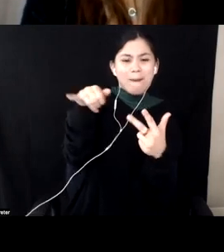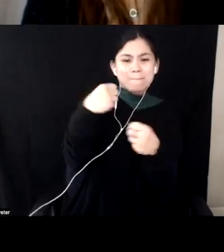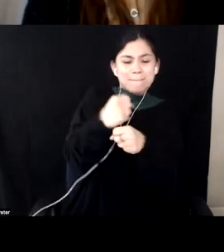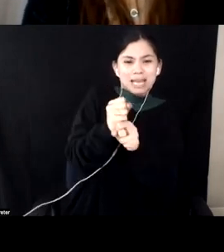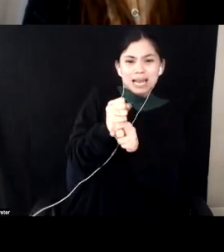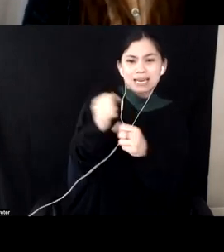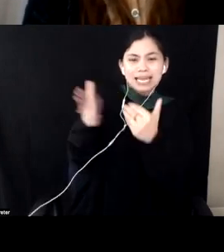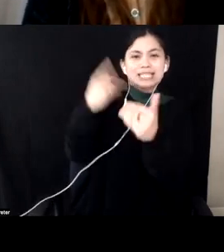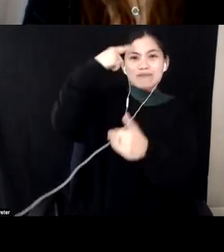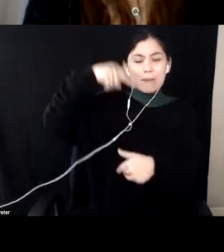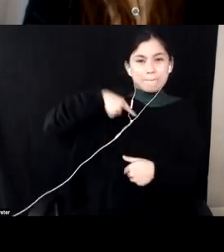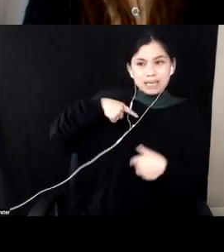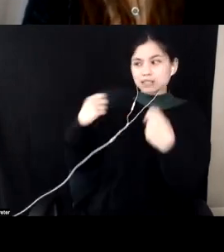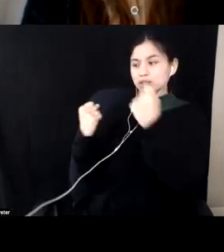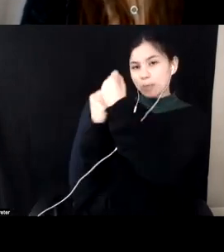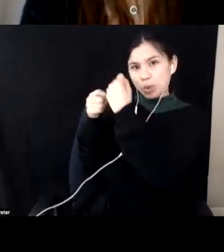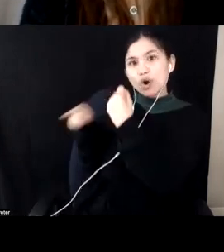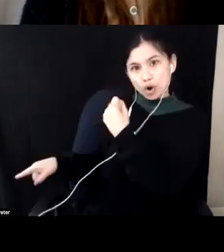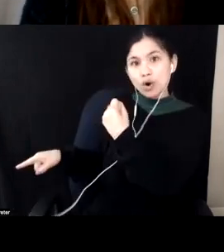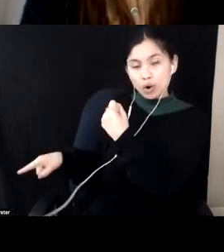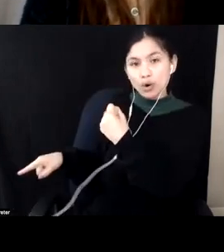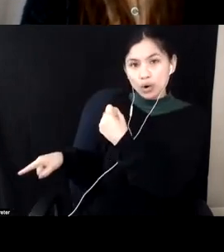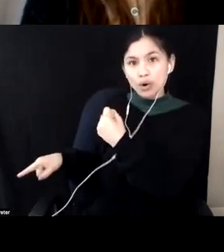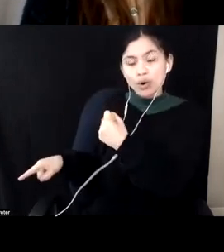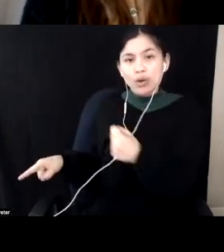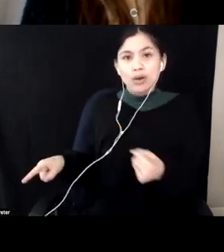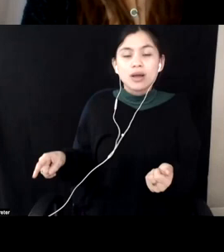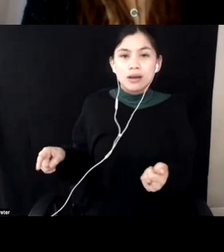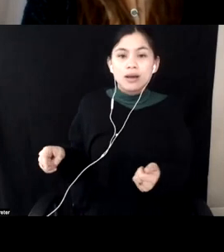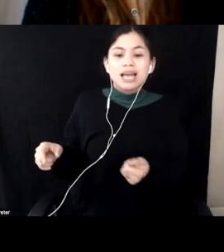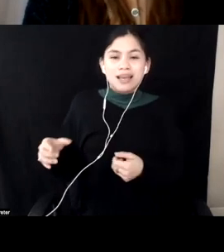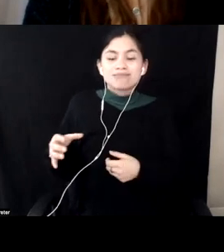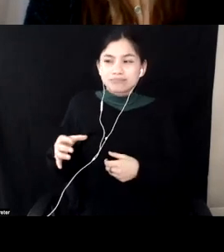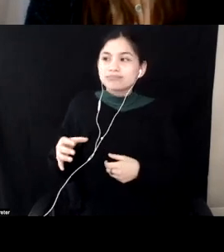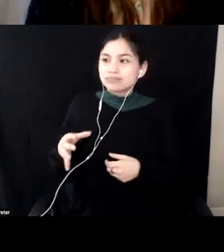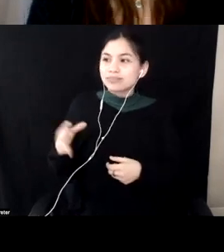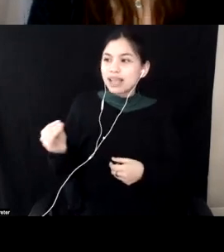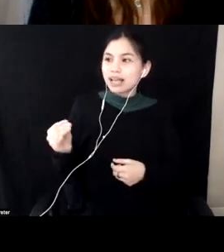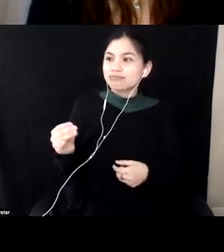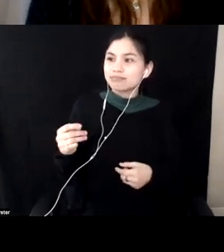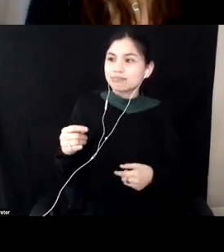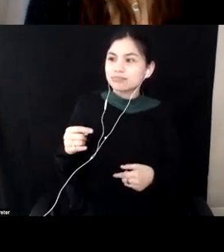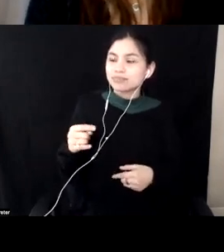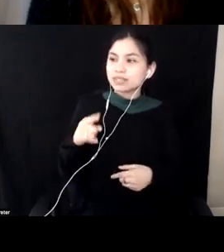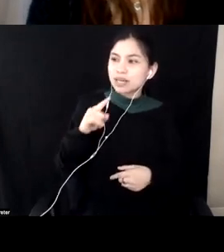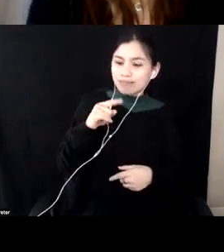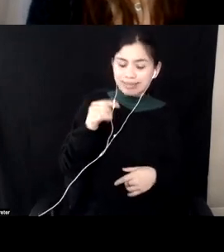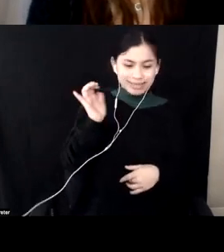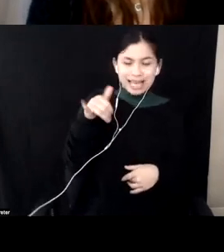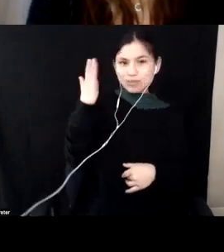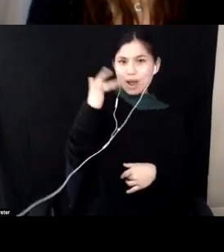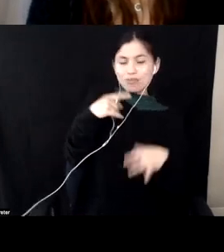me as a parent to support her, which is also why it's so important to teach those